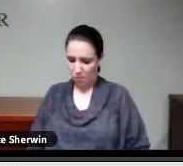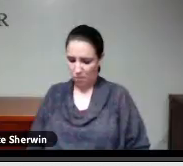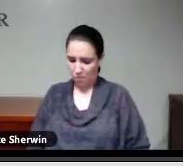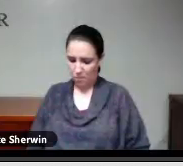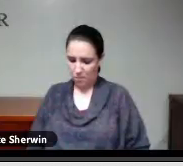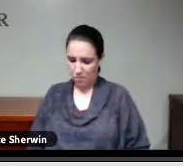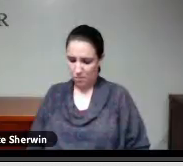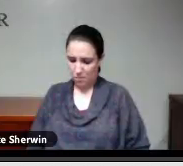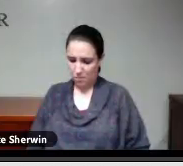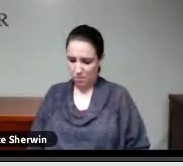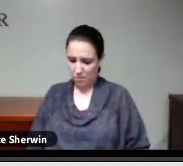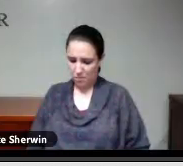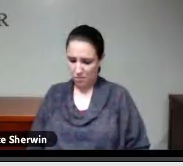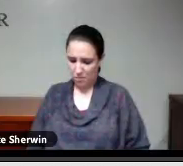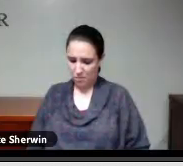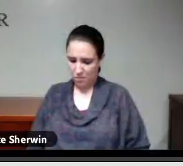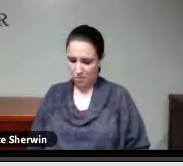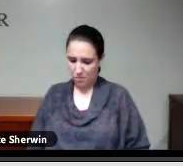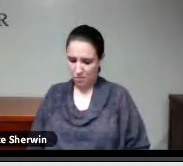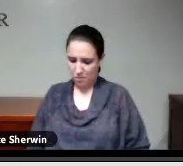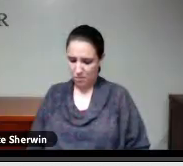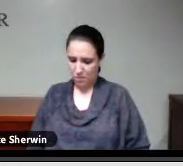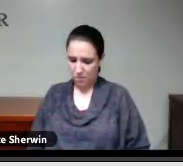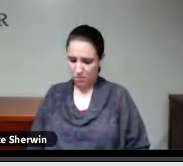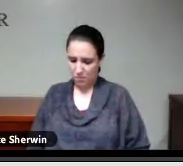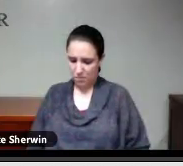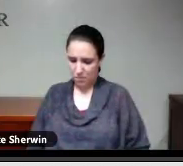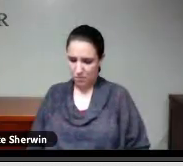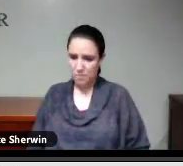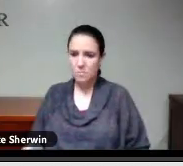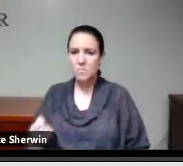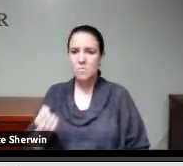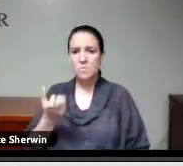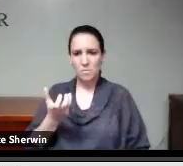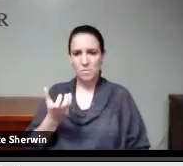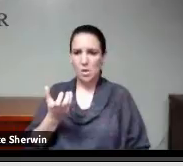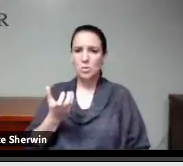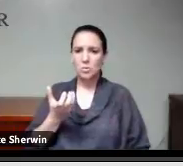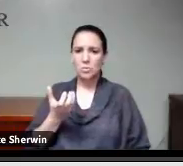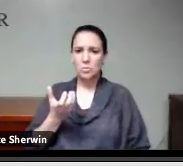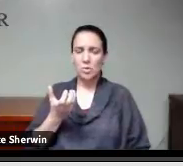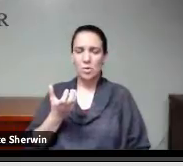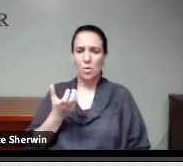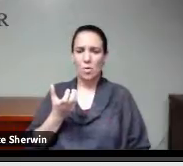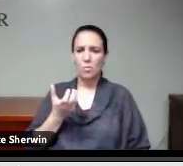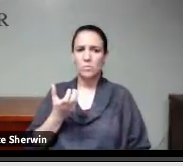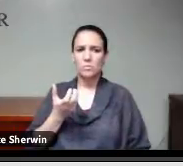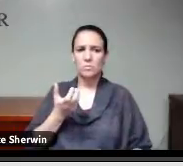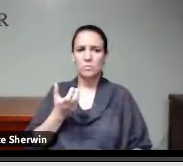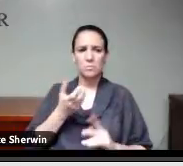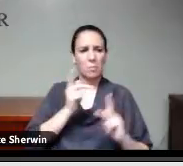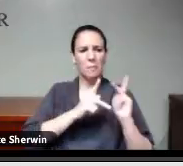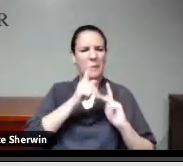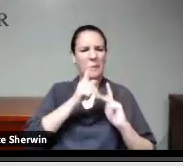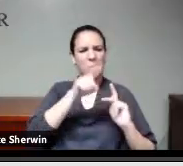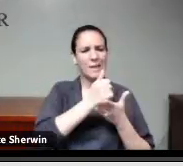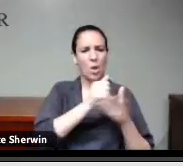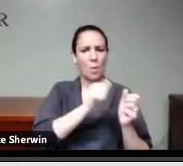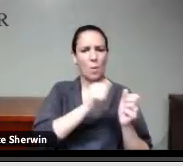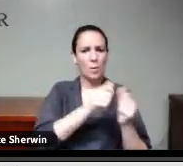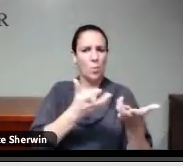to customize for some of their specific kinds of needs. So what are the kinds of things that people typically need help with in